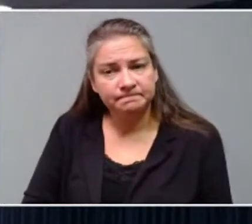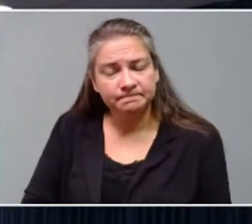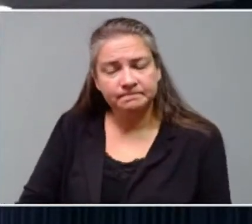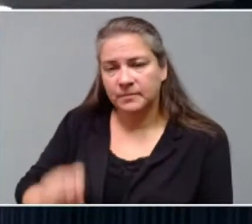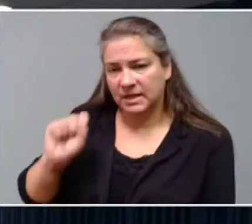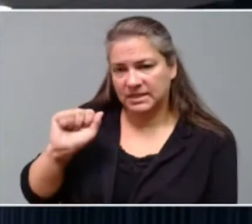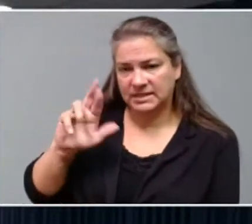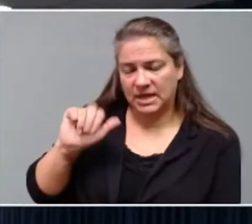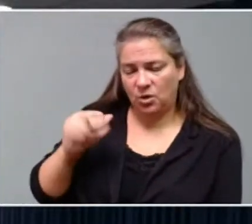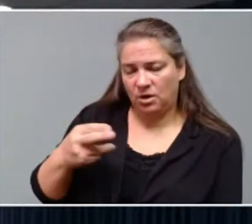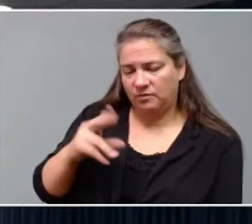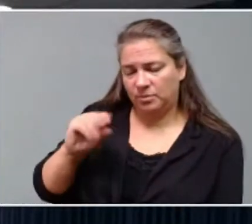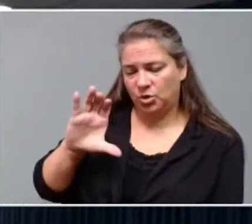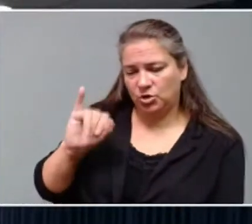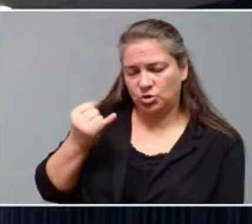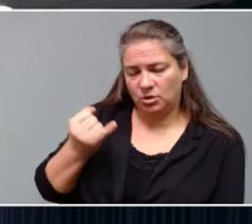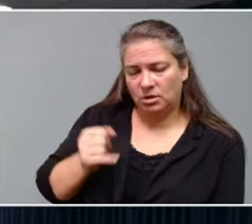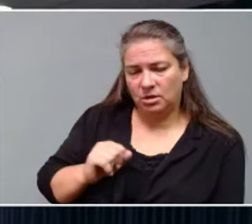Courier-Journal.